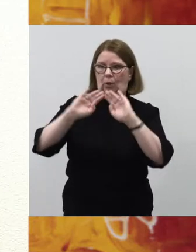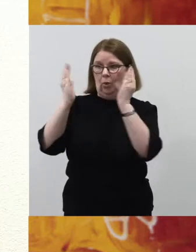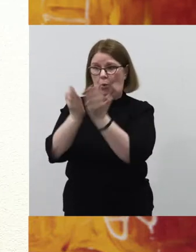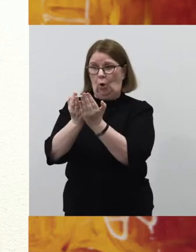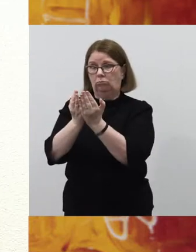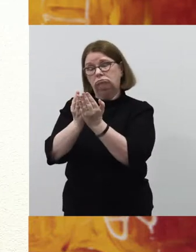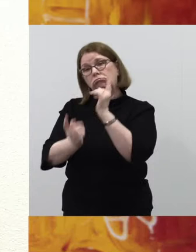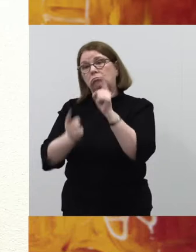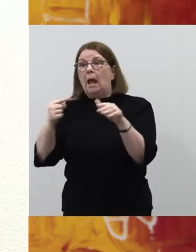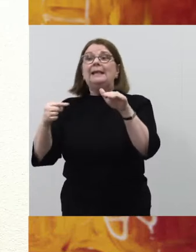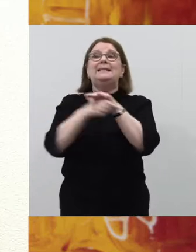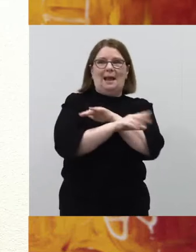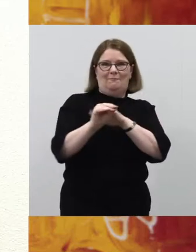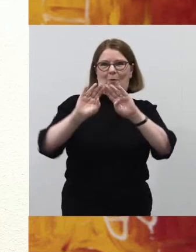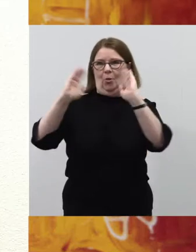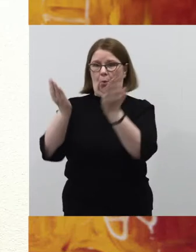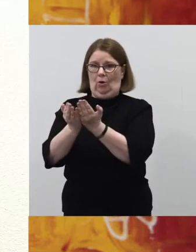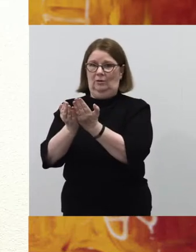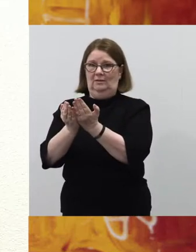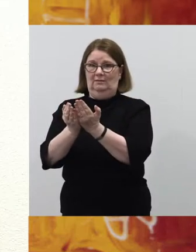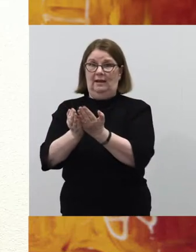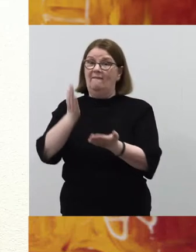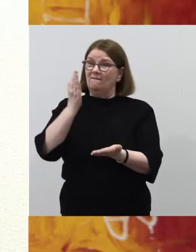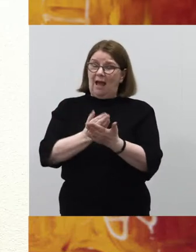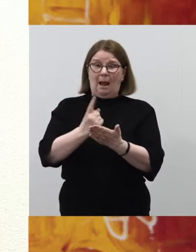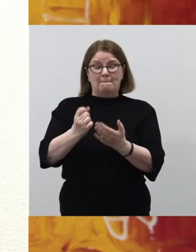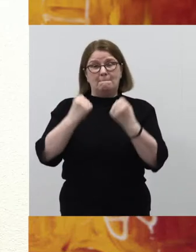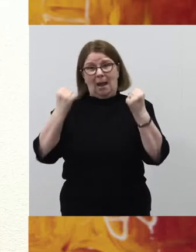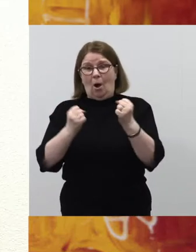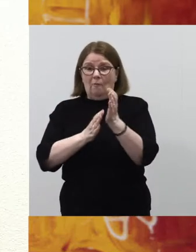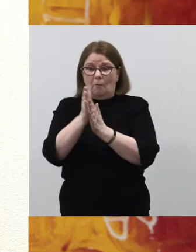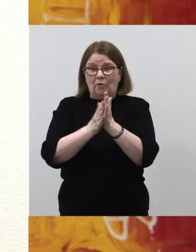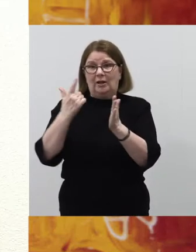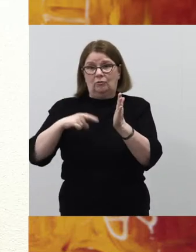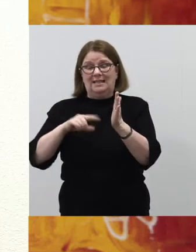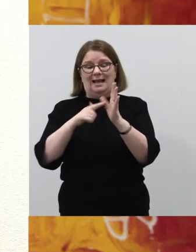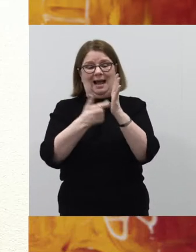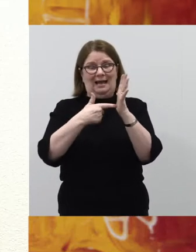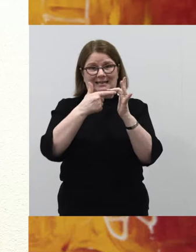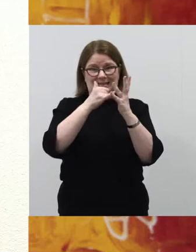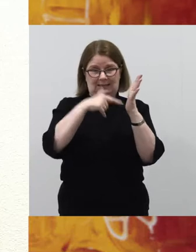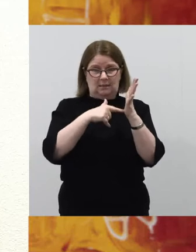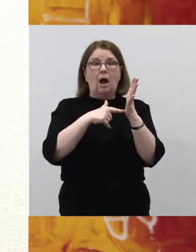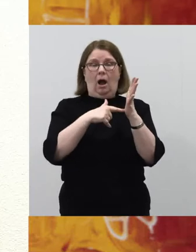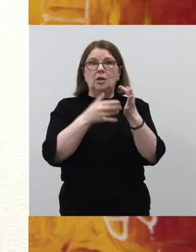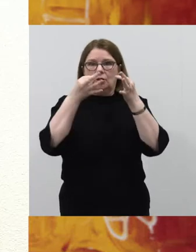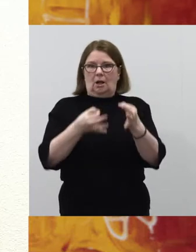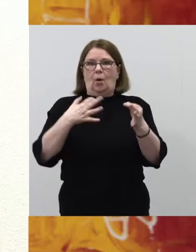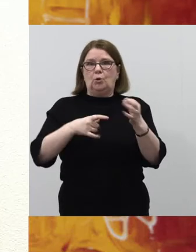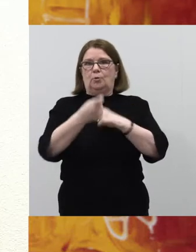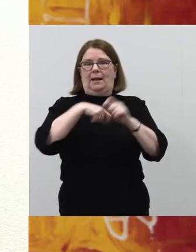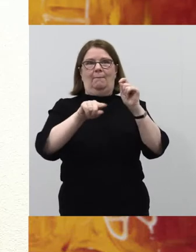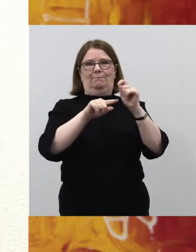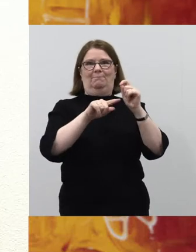something obscurely glamorous that teases the senses, confronting death as something comical, cathartic, and